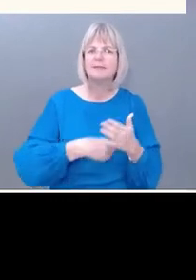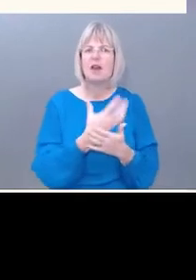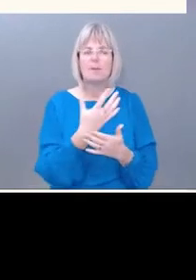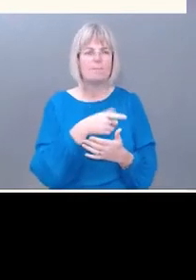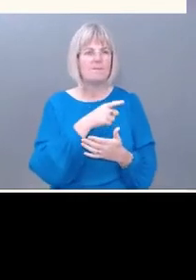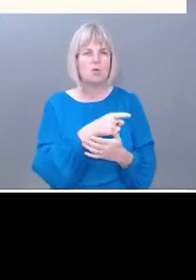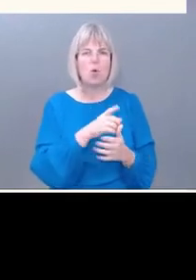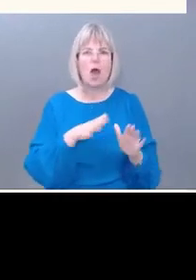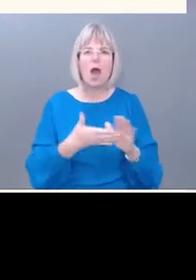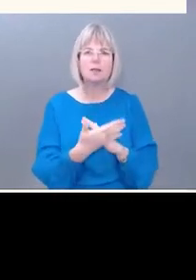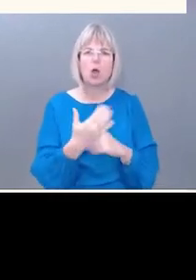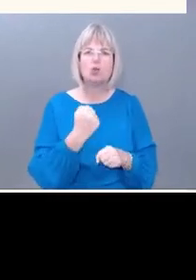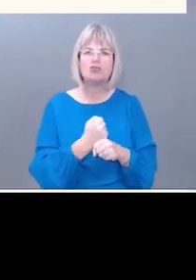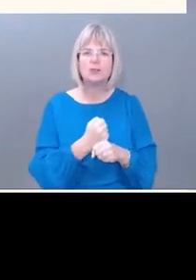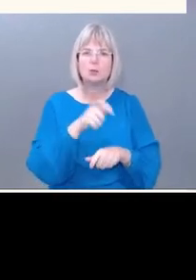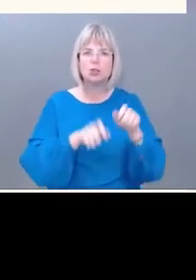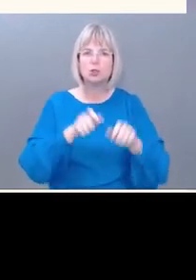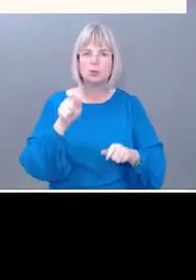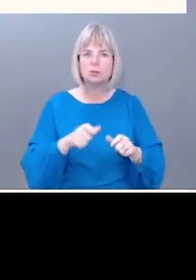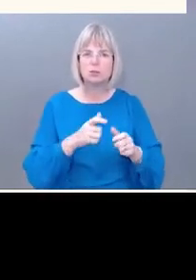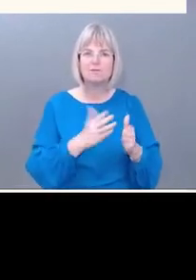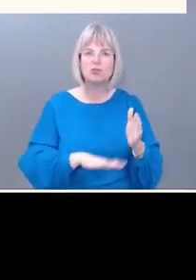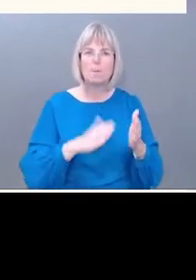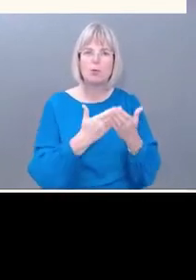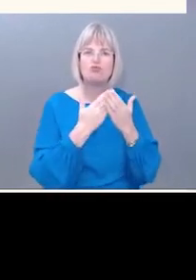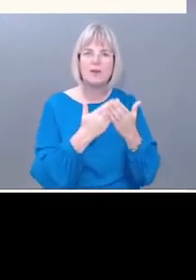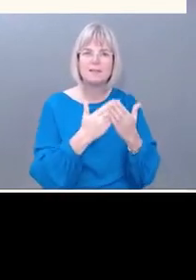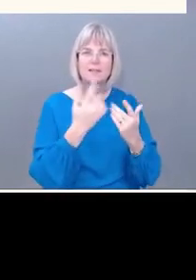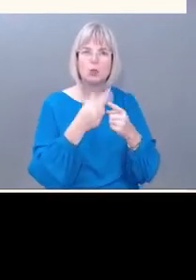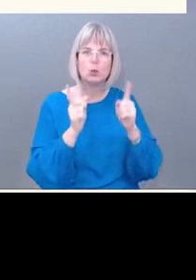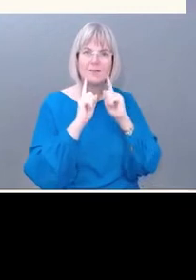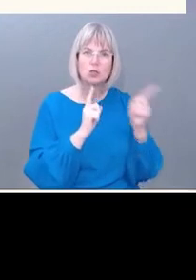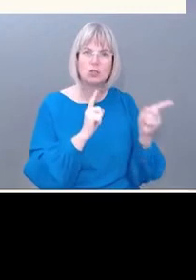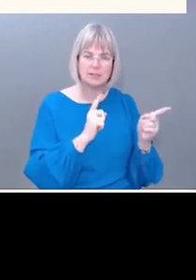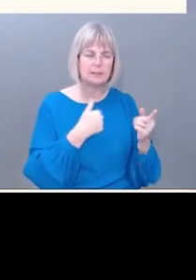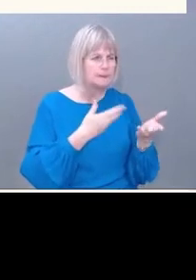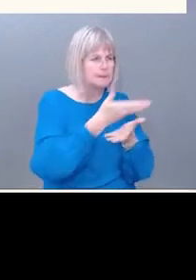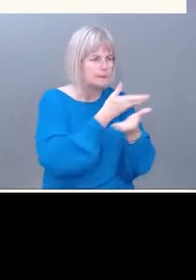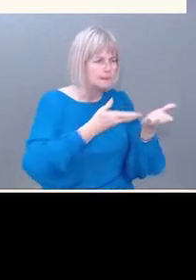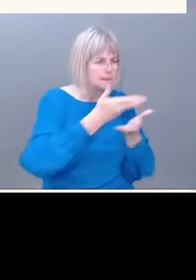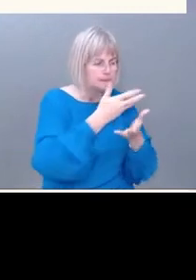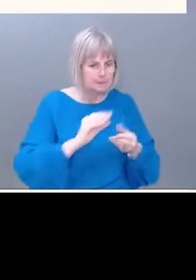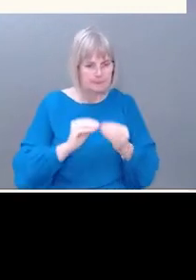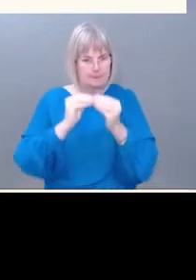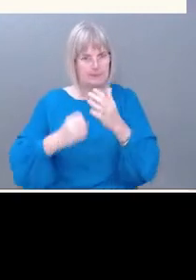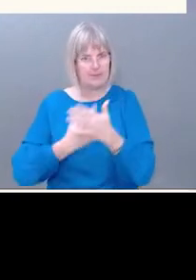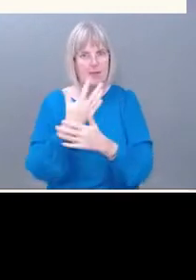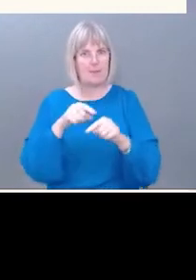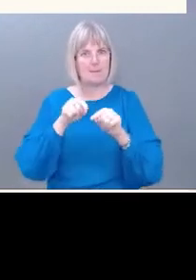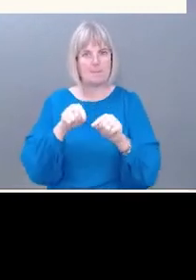students from Reading University, but also linking with 2 assistant psychologists that we've